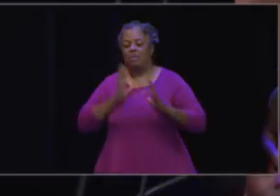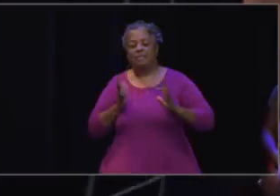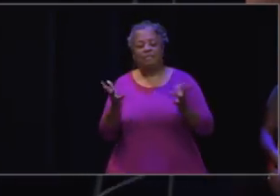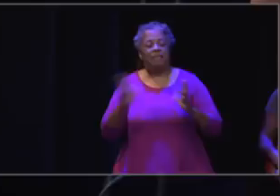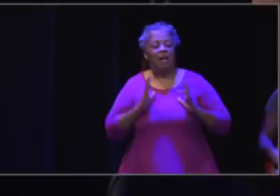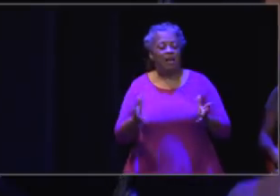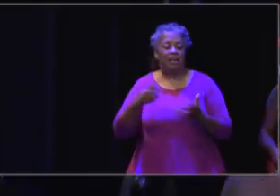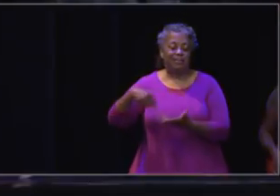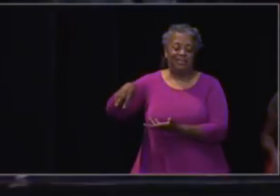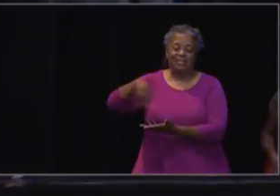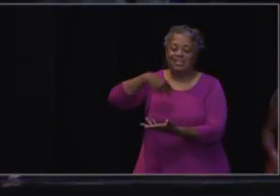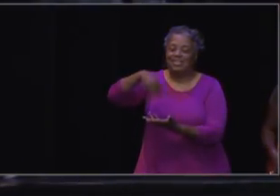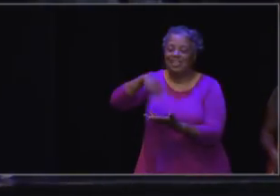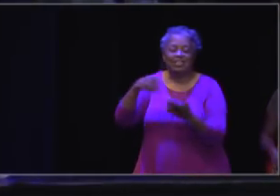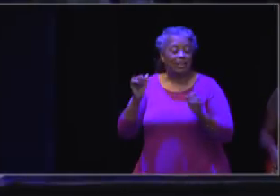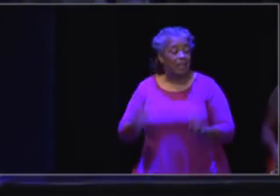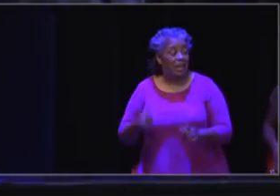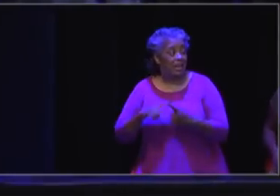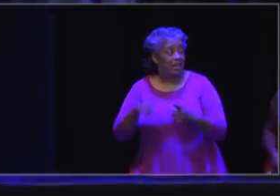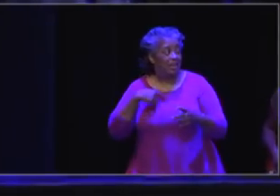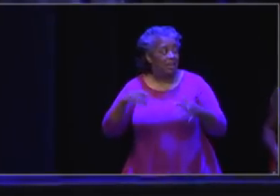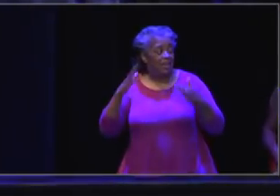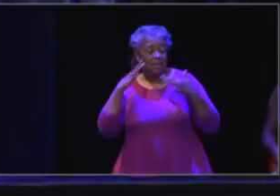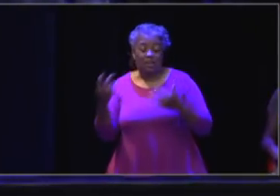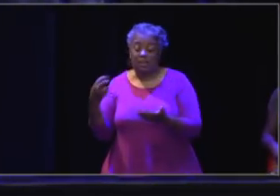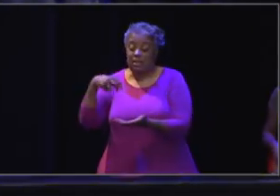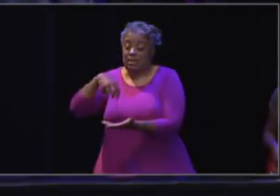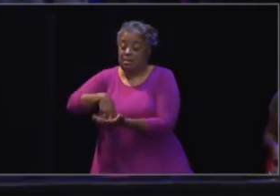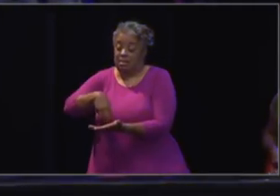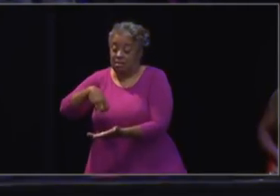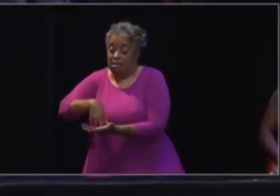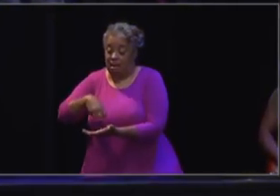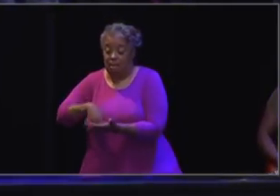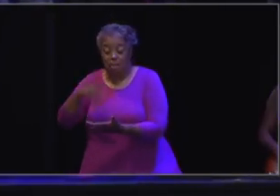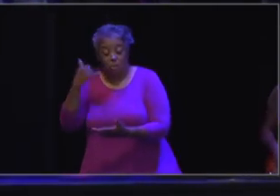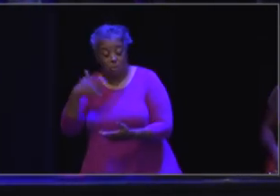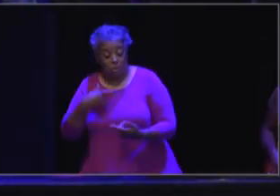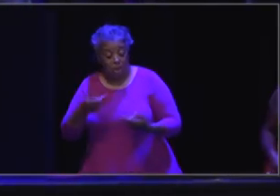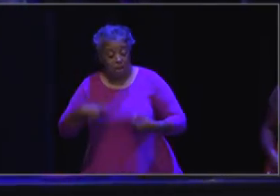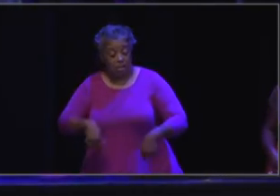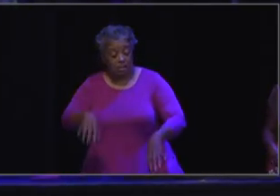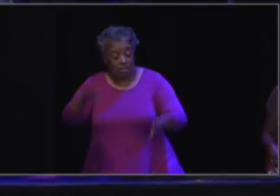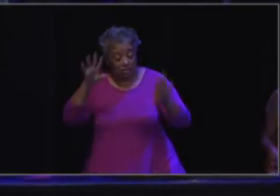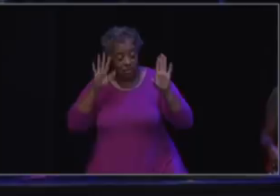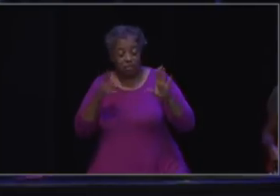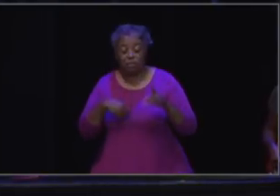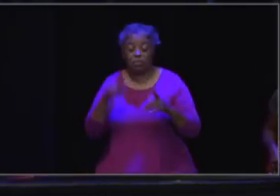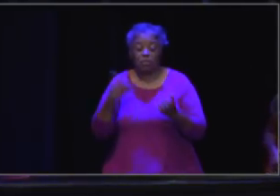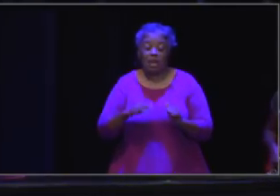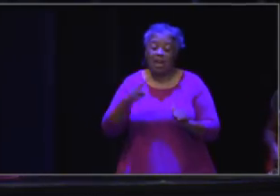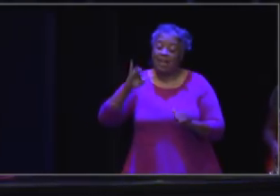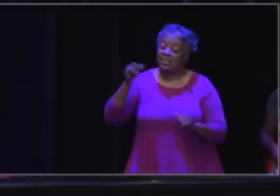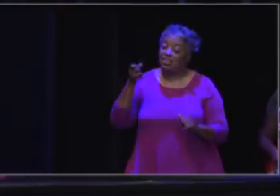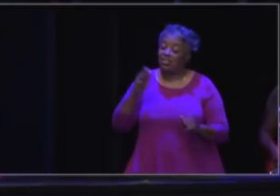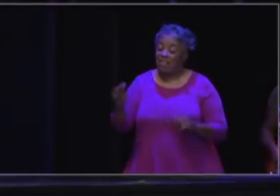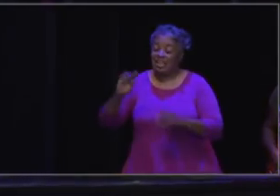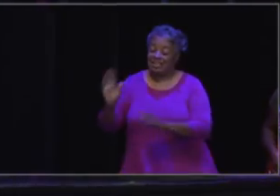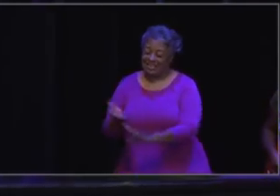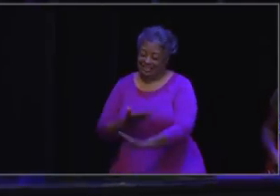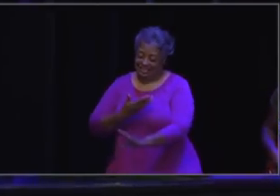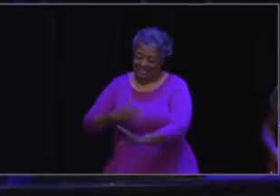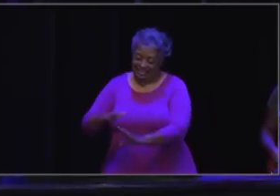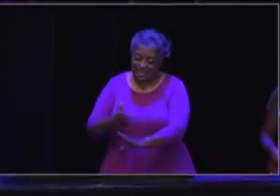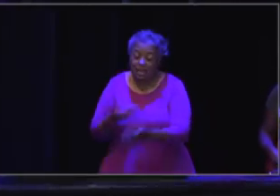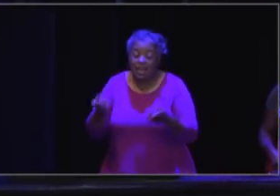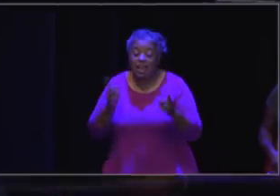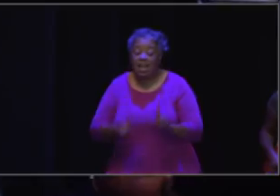truth. See, brother, all you need is to fall upon your knees, fall upon the breeze of rumor of a ludo crew, the oka tool, jazz crooner. Fade it, make room